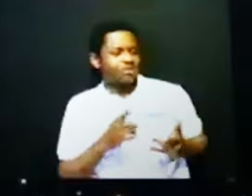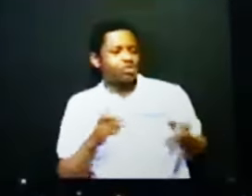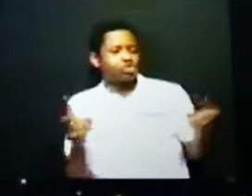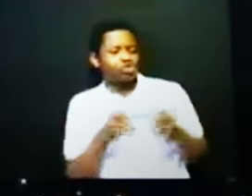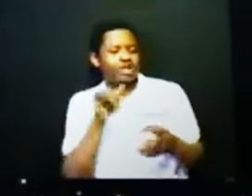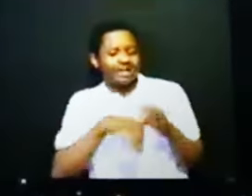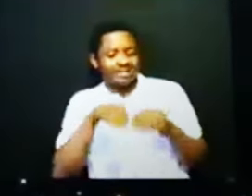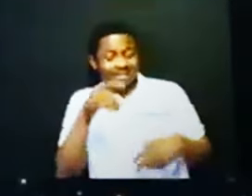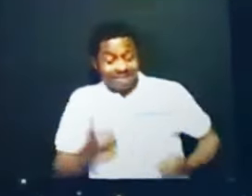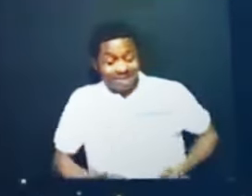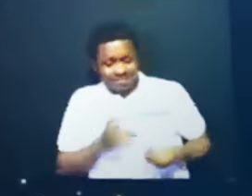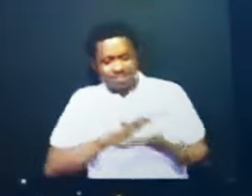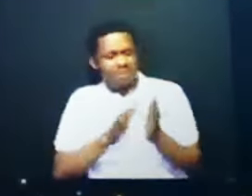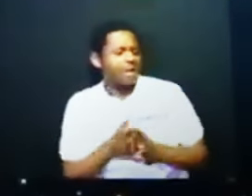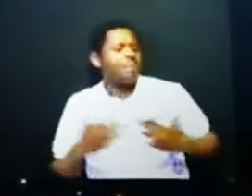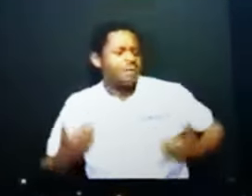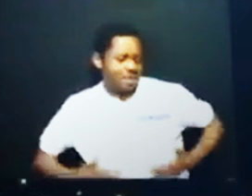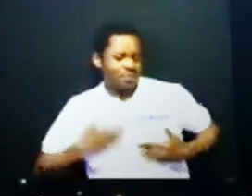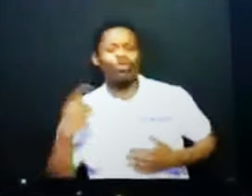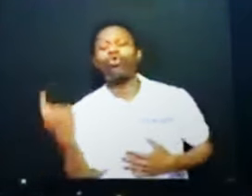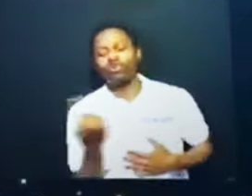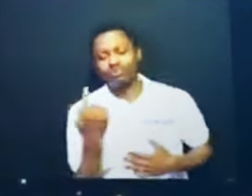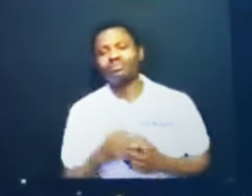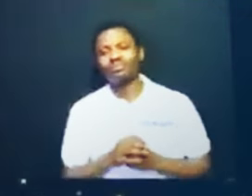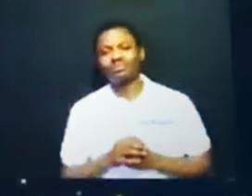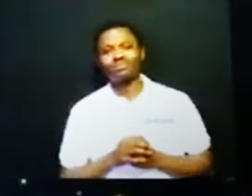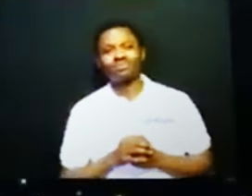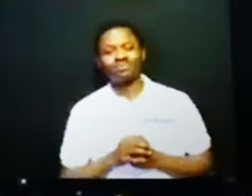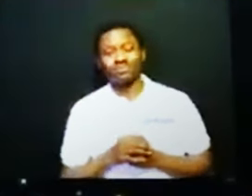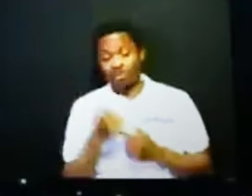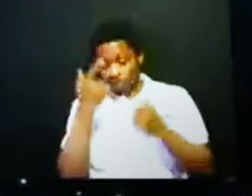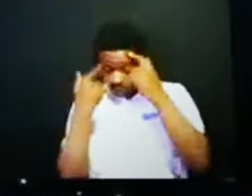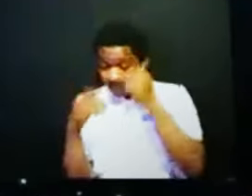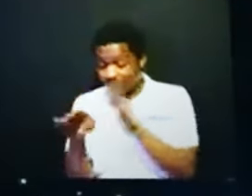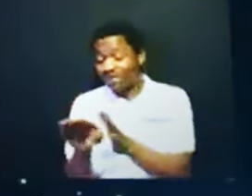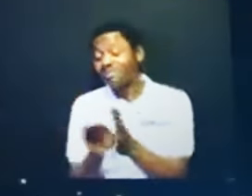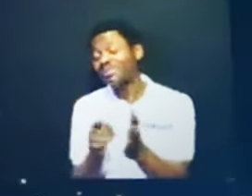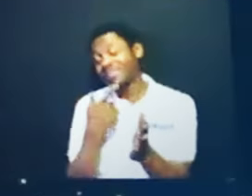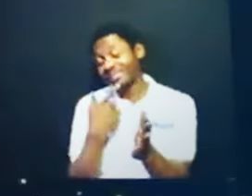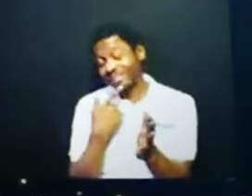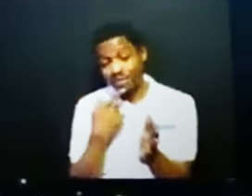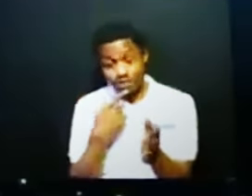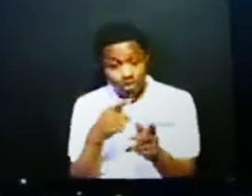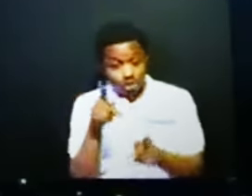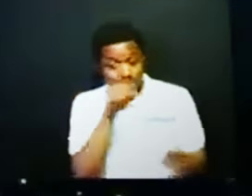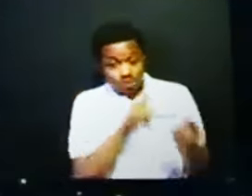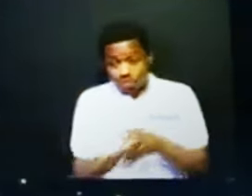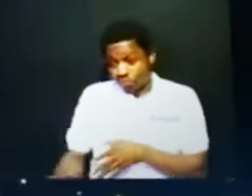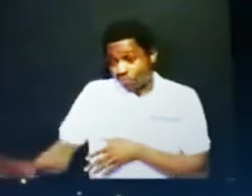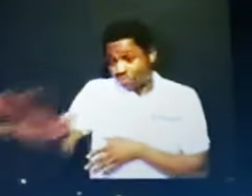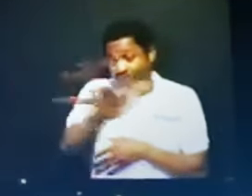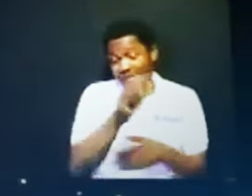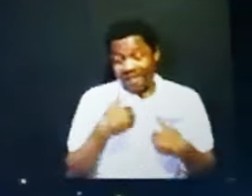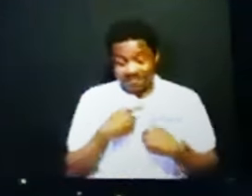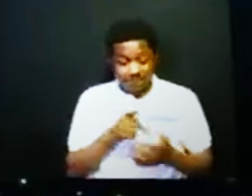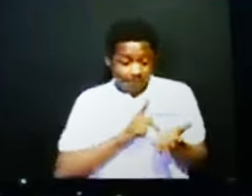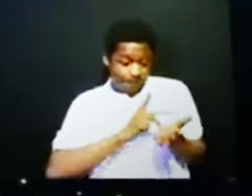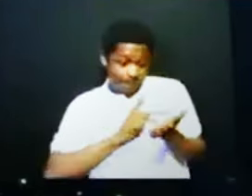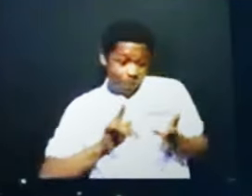Because the Bible says, happy are those who have pure hearts.